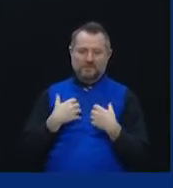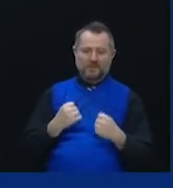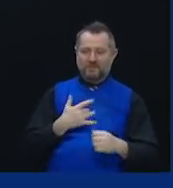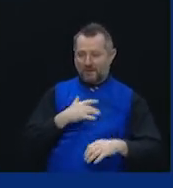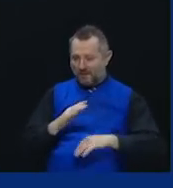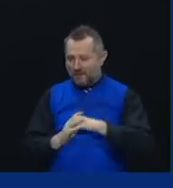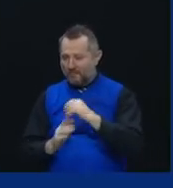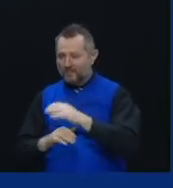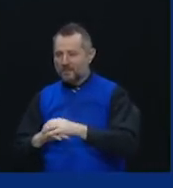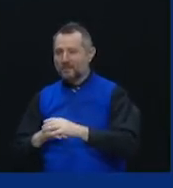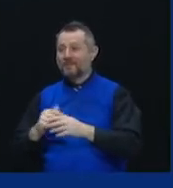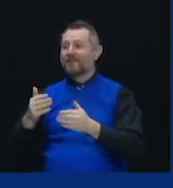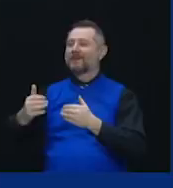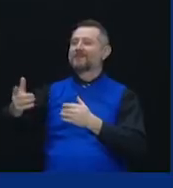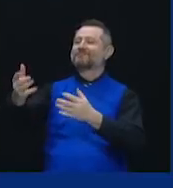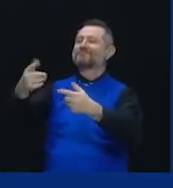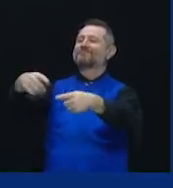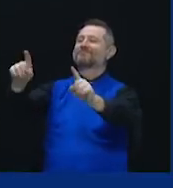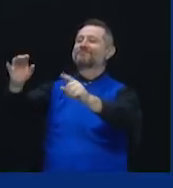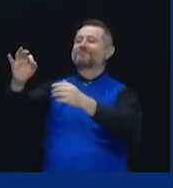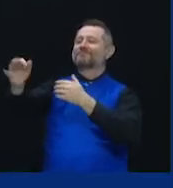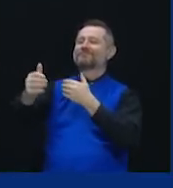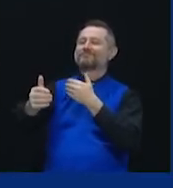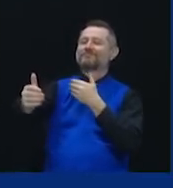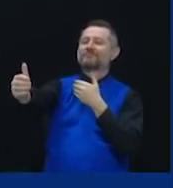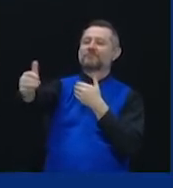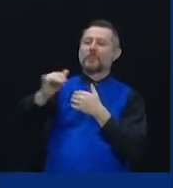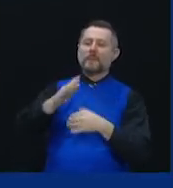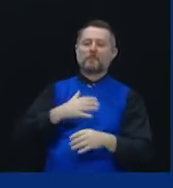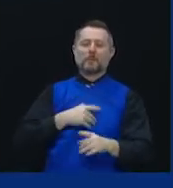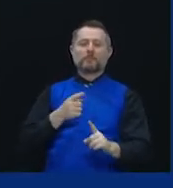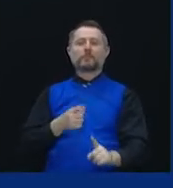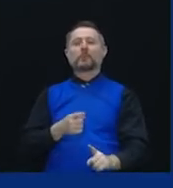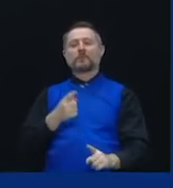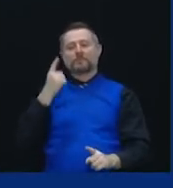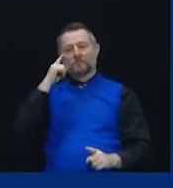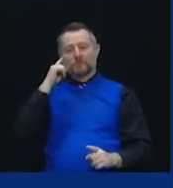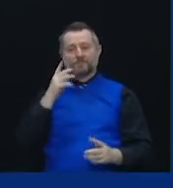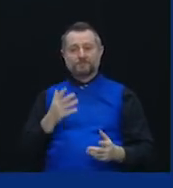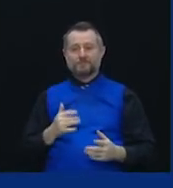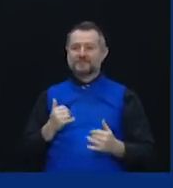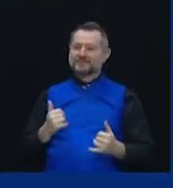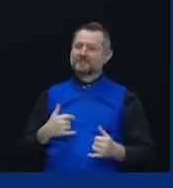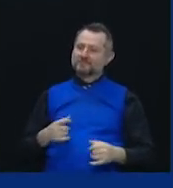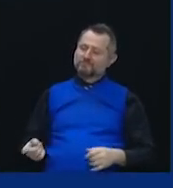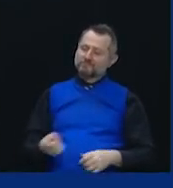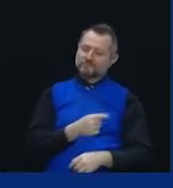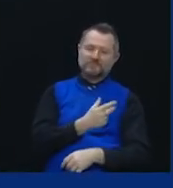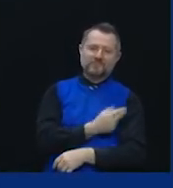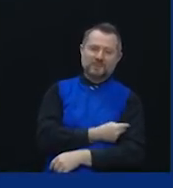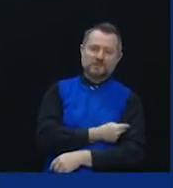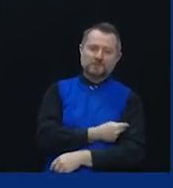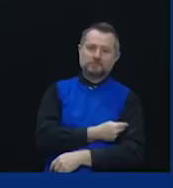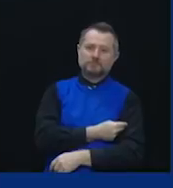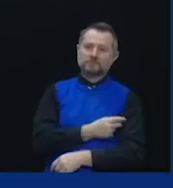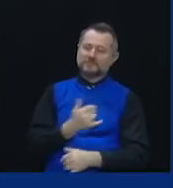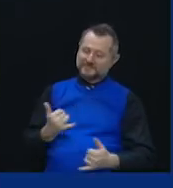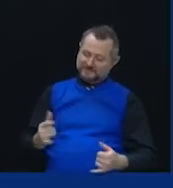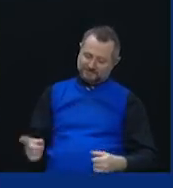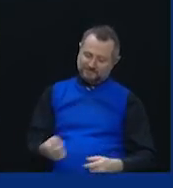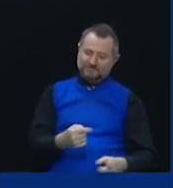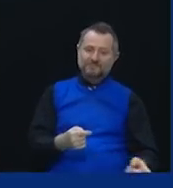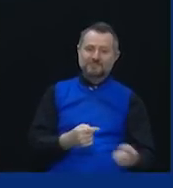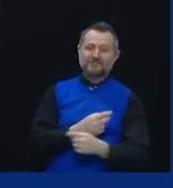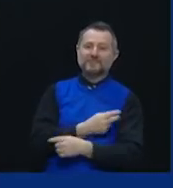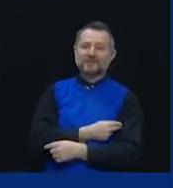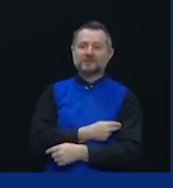memorial. Get the vaccine. Get the vaccine because it's your duty